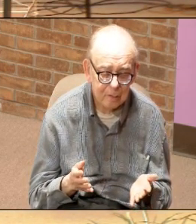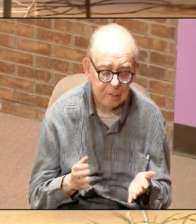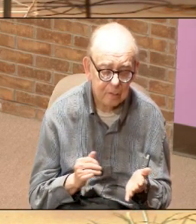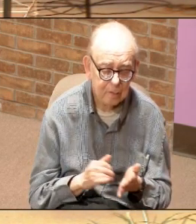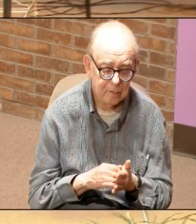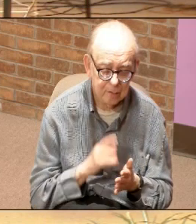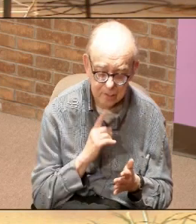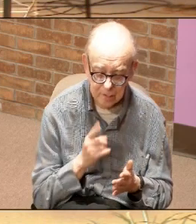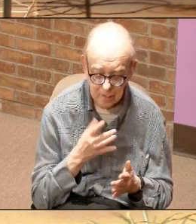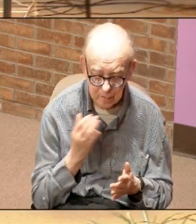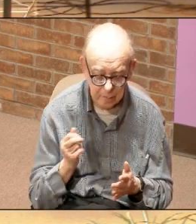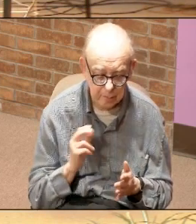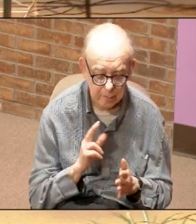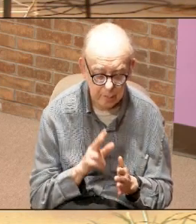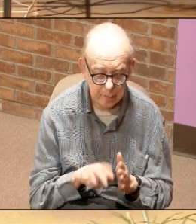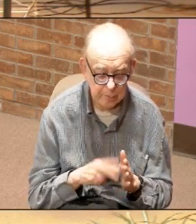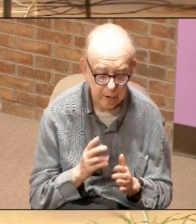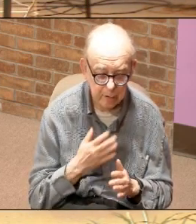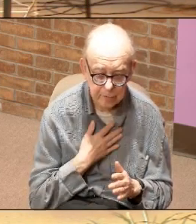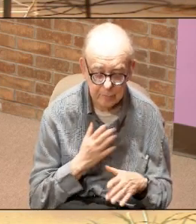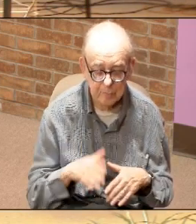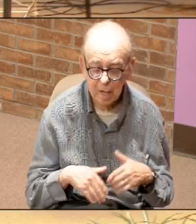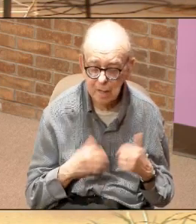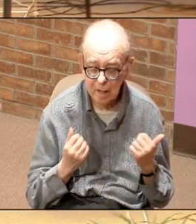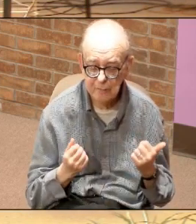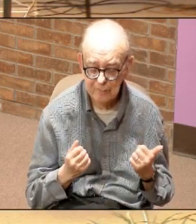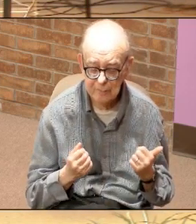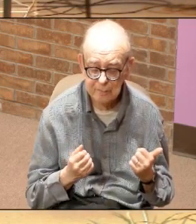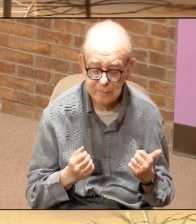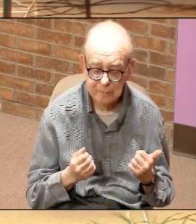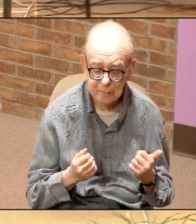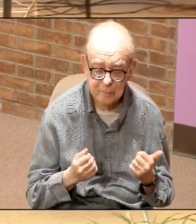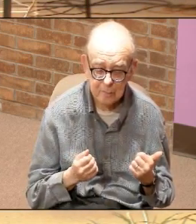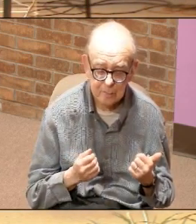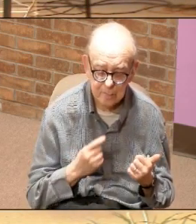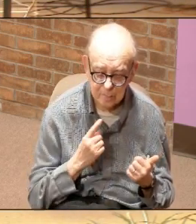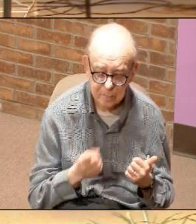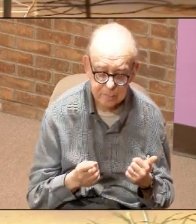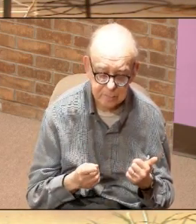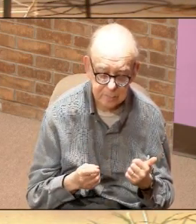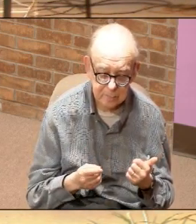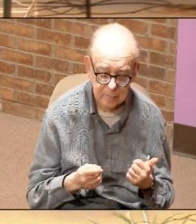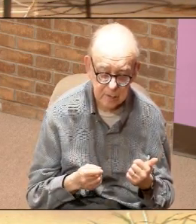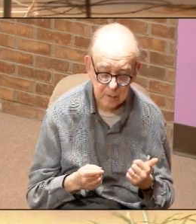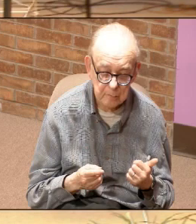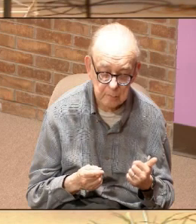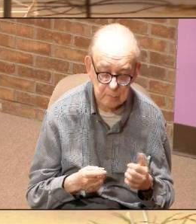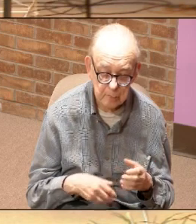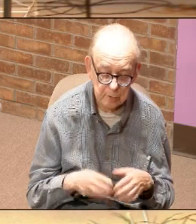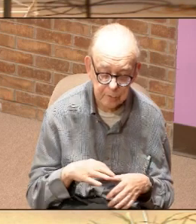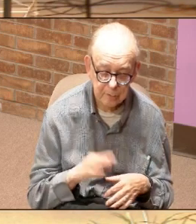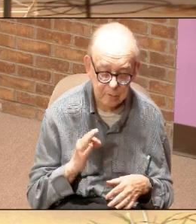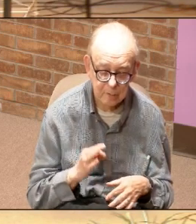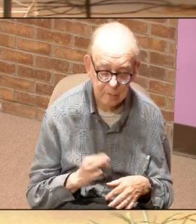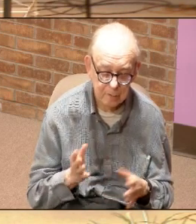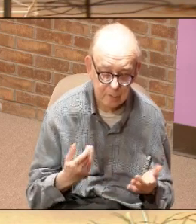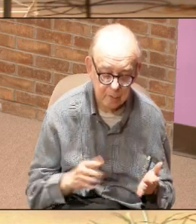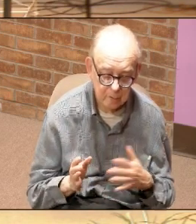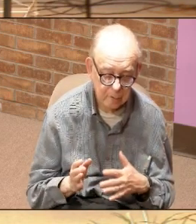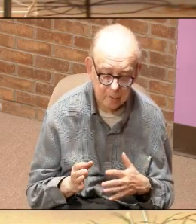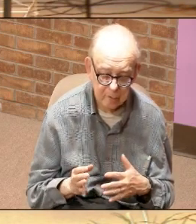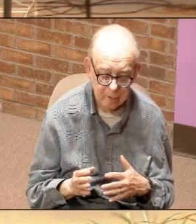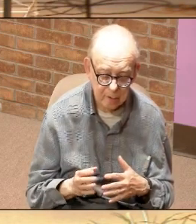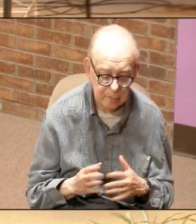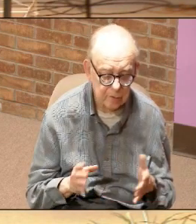This has been the best 3 hours of my life. It's been the most profitable. I have learned